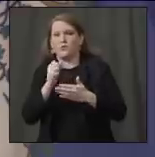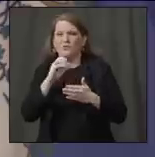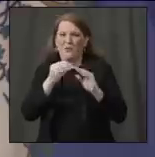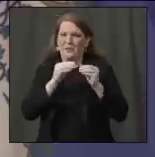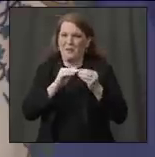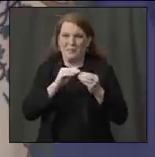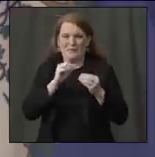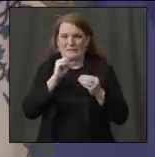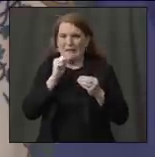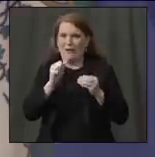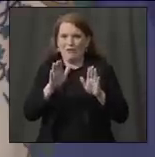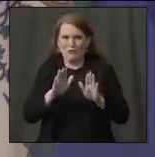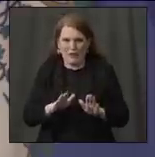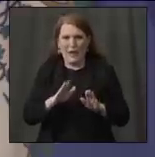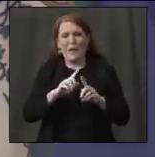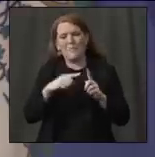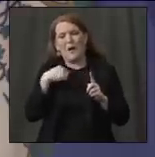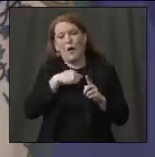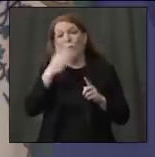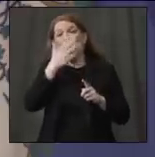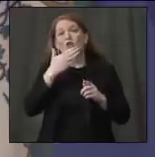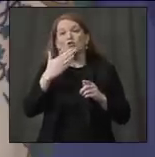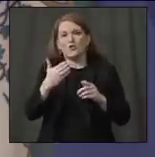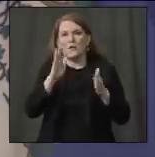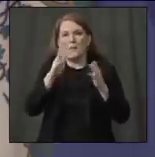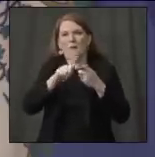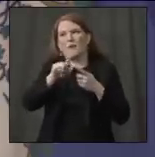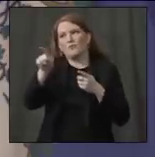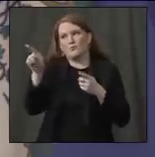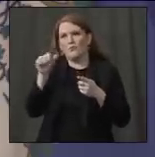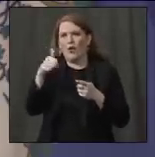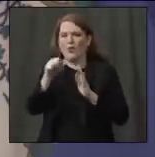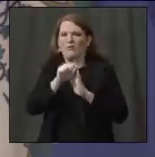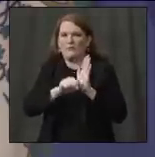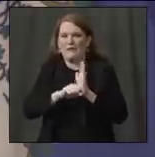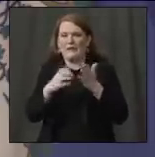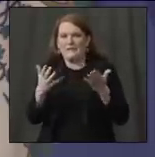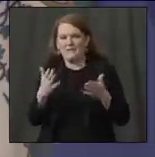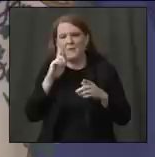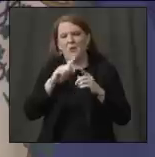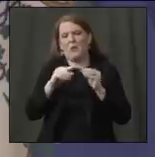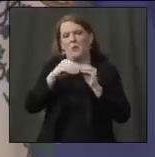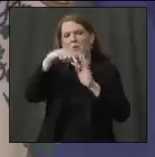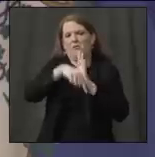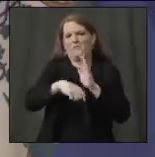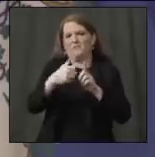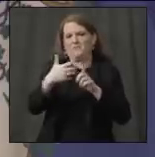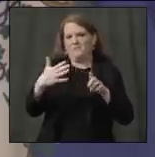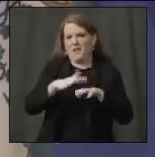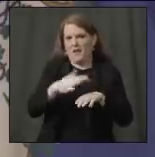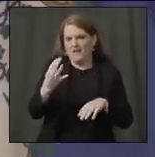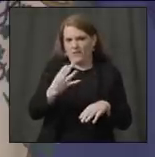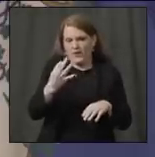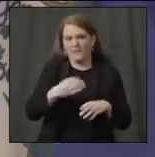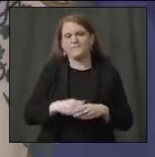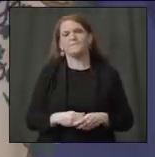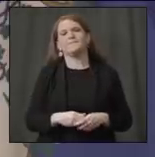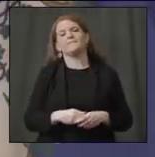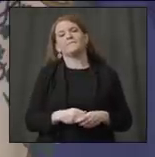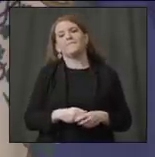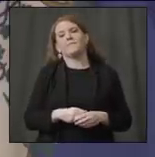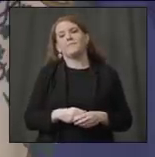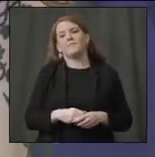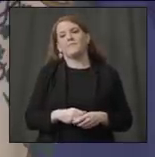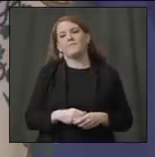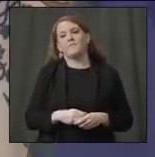into that in some detail with Melissa McCaw. Just a couple of things that came to mind as I keep looking over at